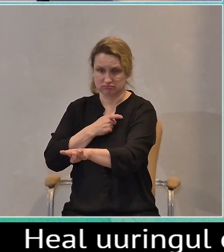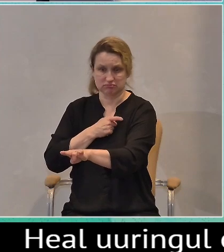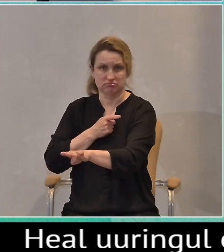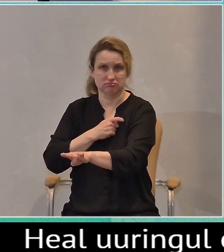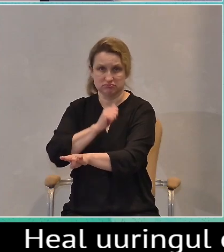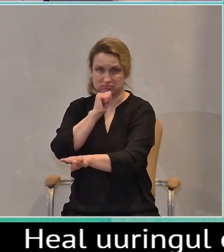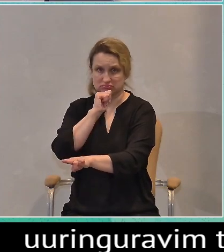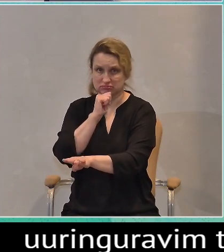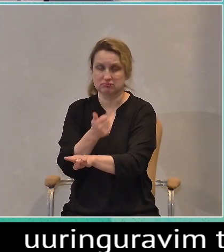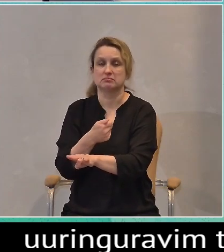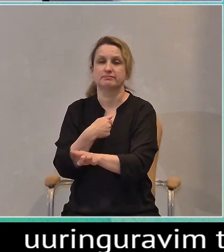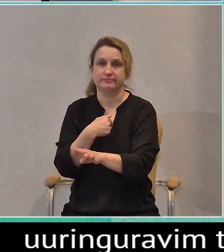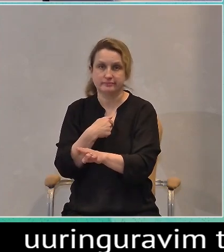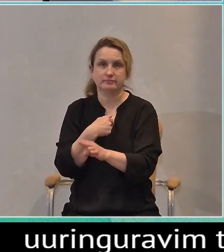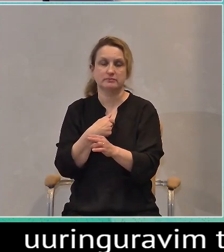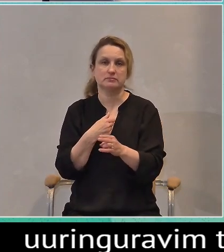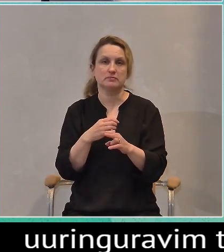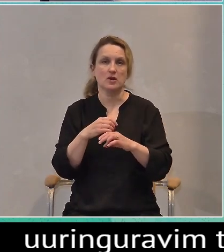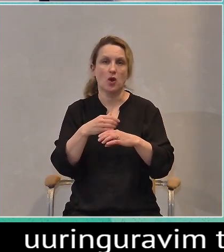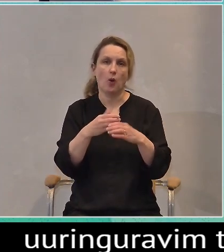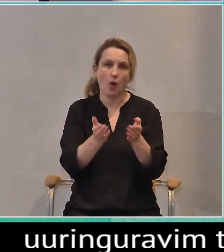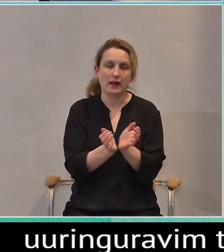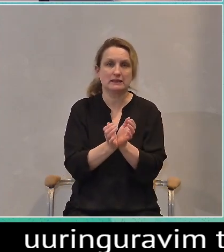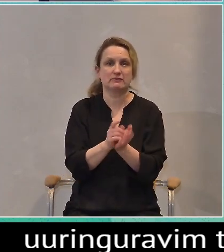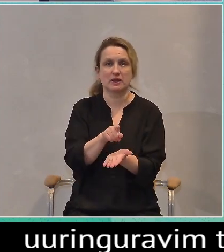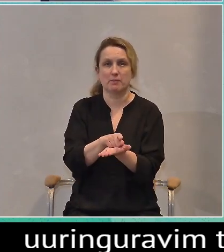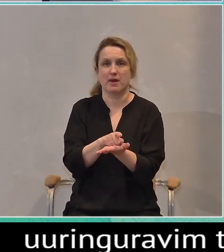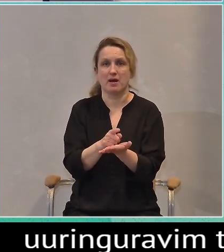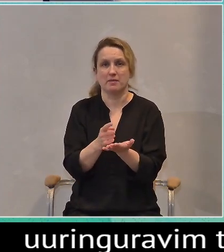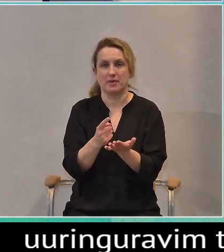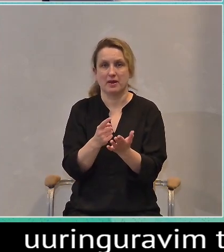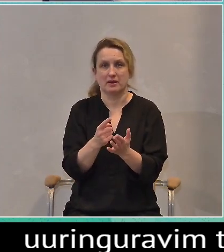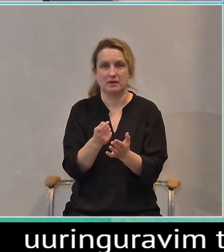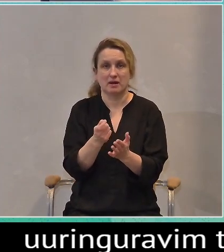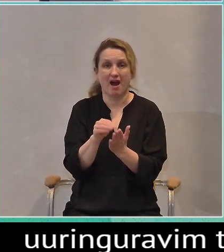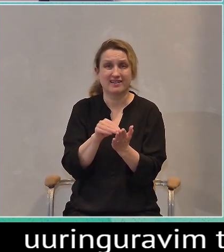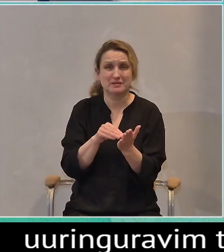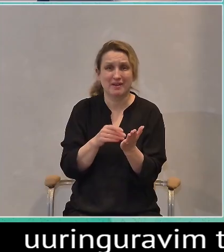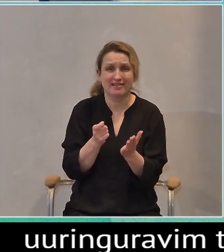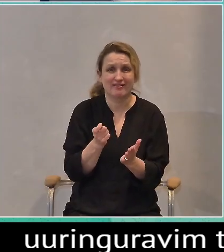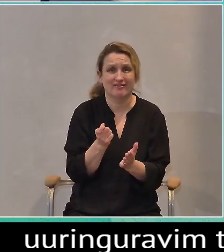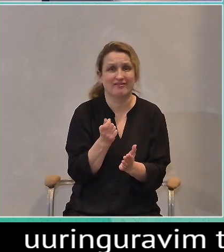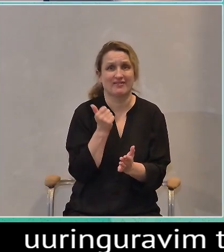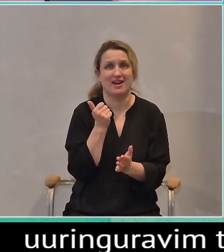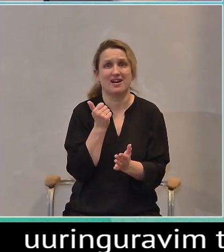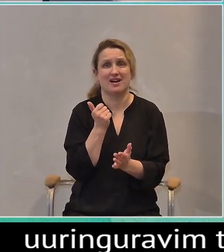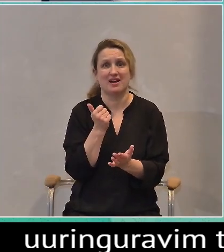weren't ethically able to retain a control group without treatment.